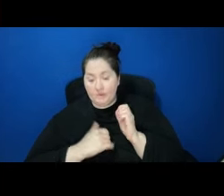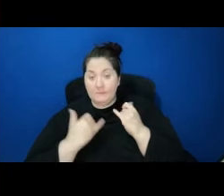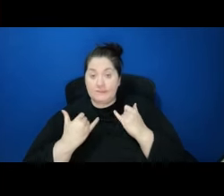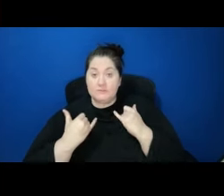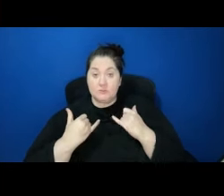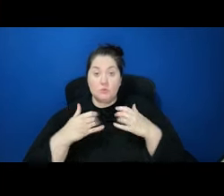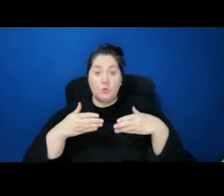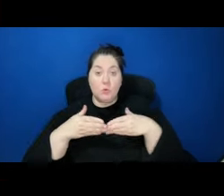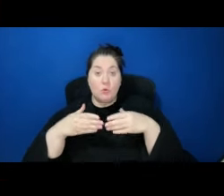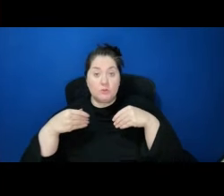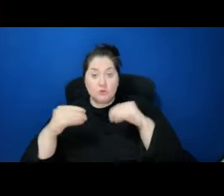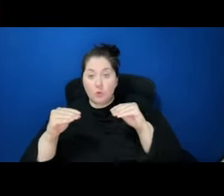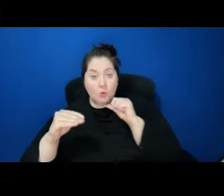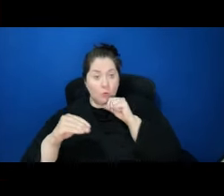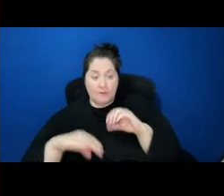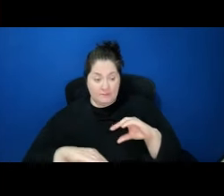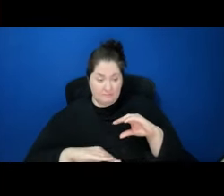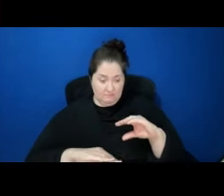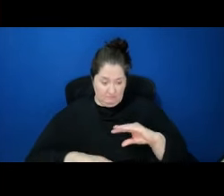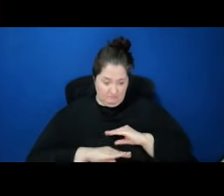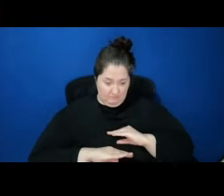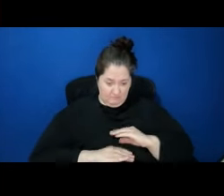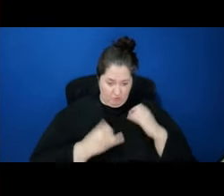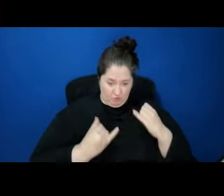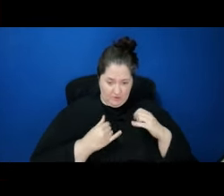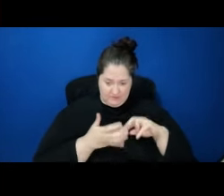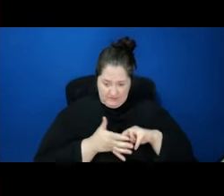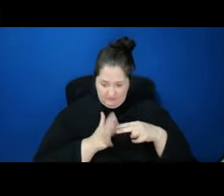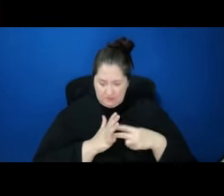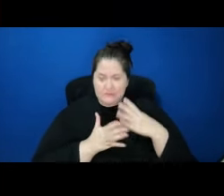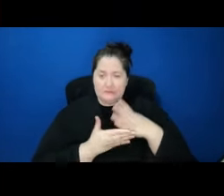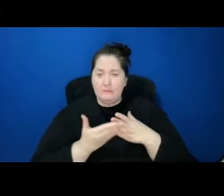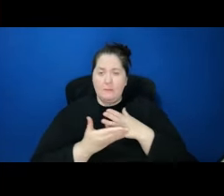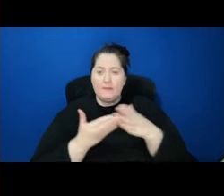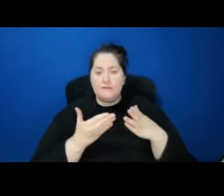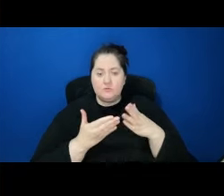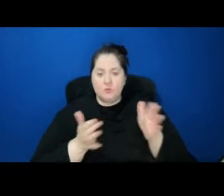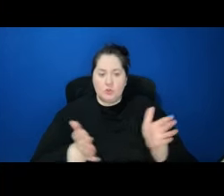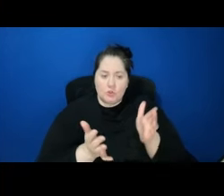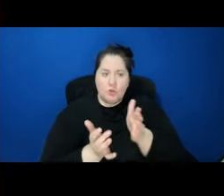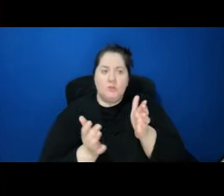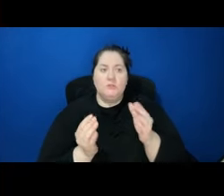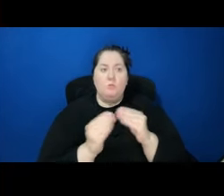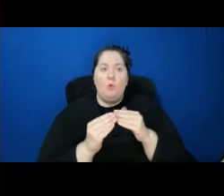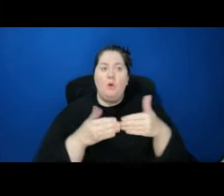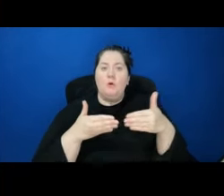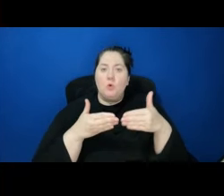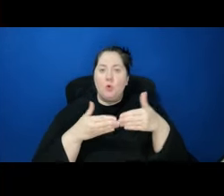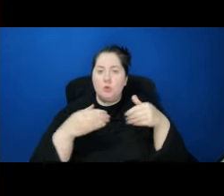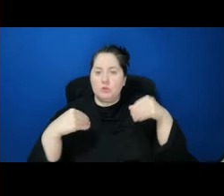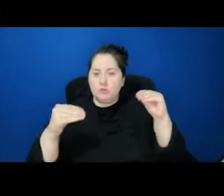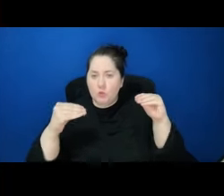corner stores would not meet the current definition, and if there's some things we could do to encourage corner stores.